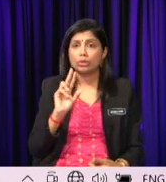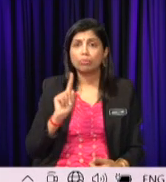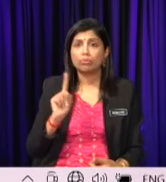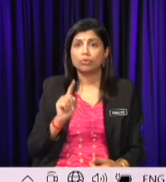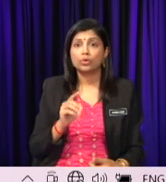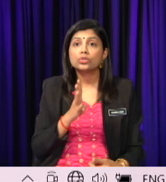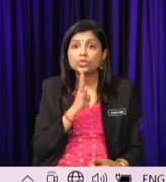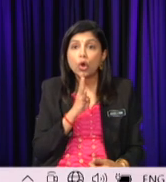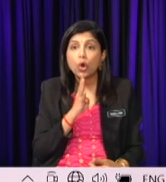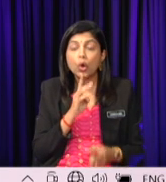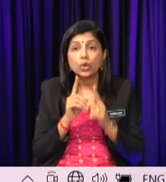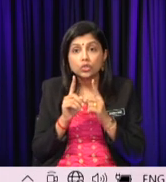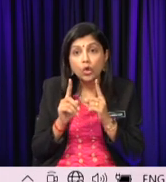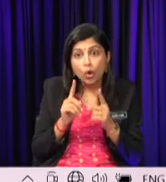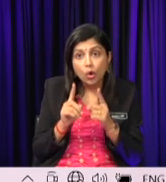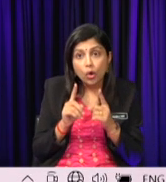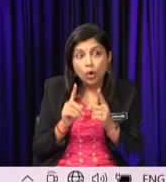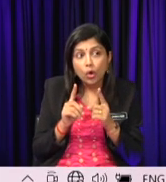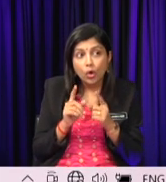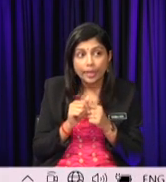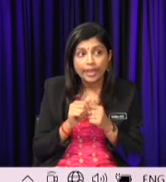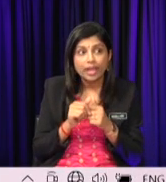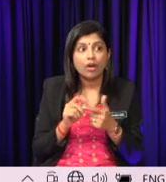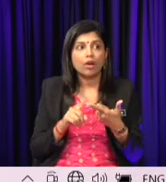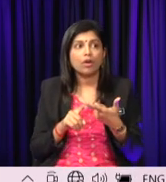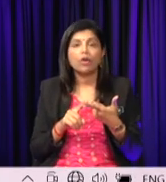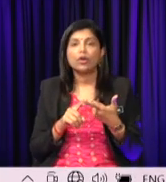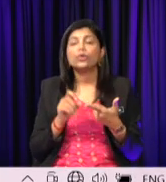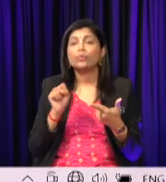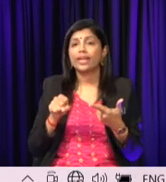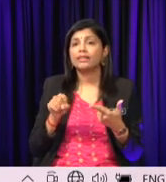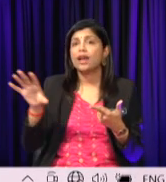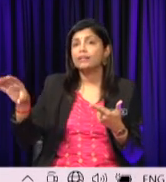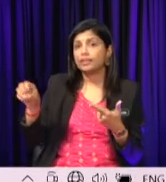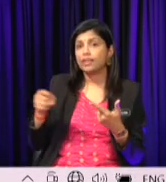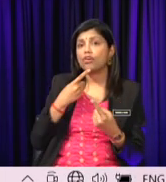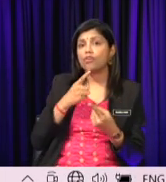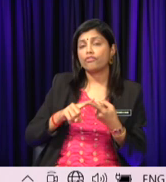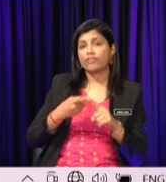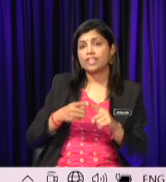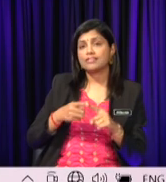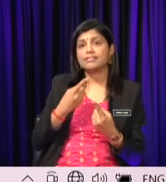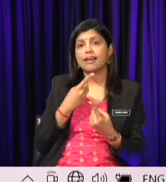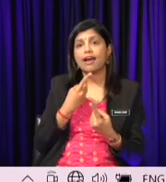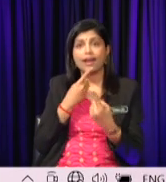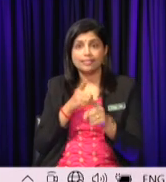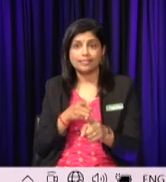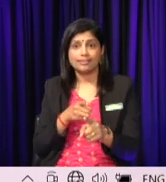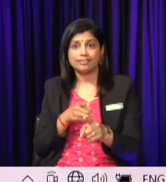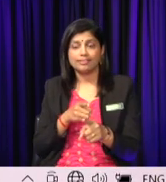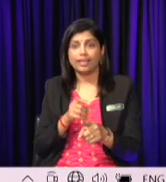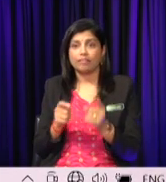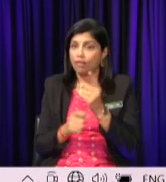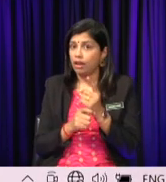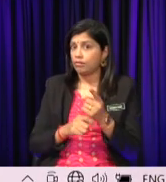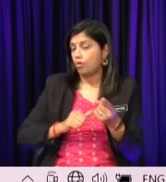your partner's idea to reiterate and to also help you come up with your own ideas. Mm-hmm. Elaborate and expand